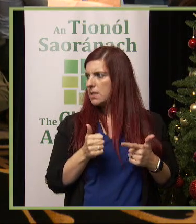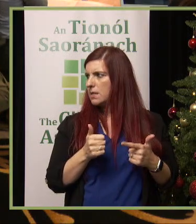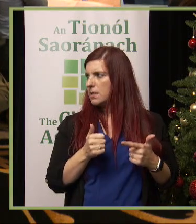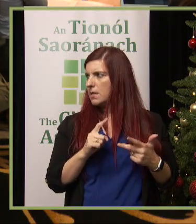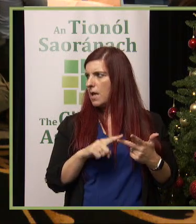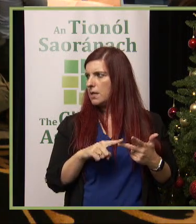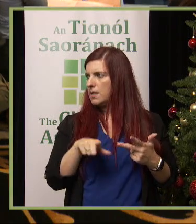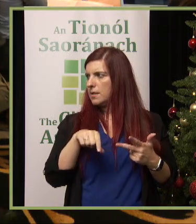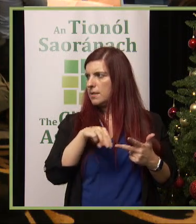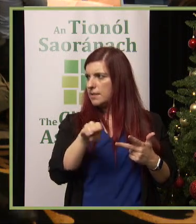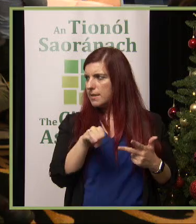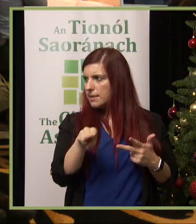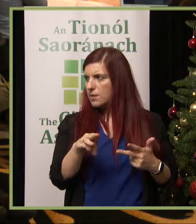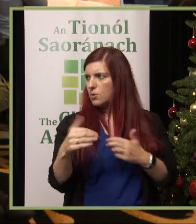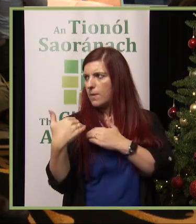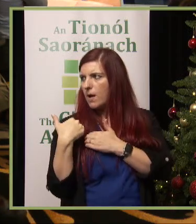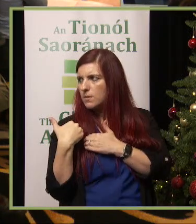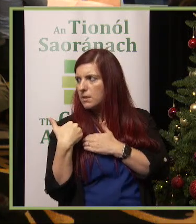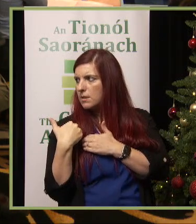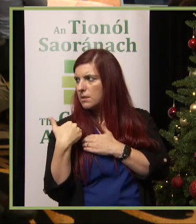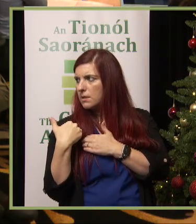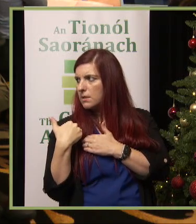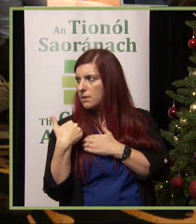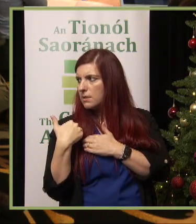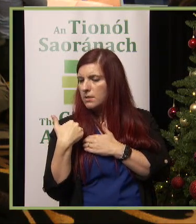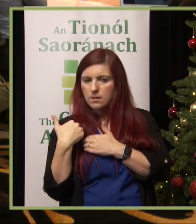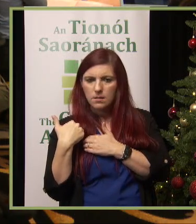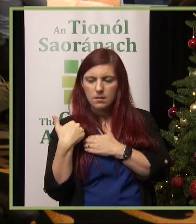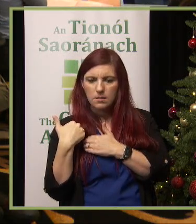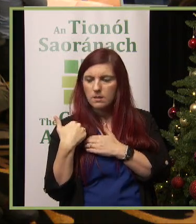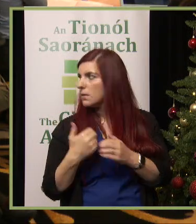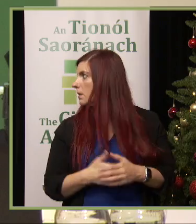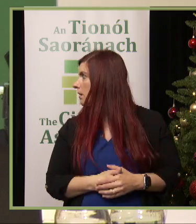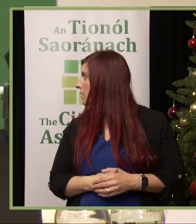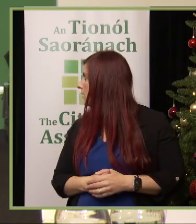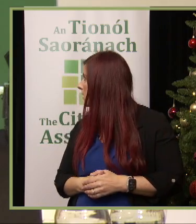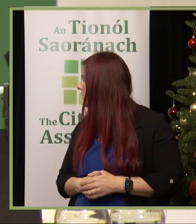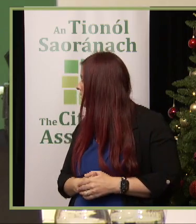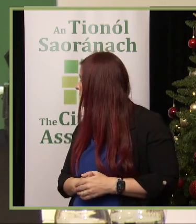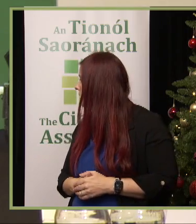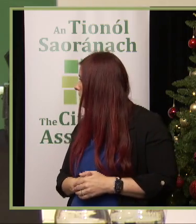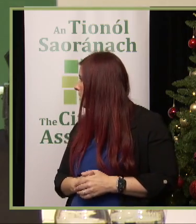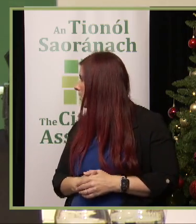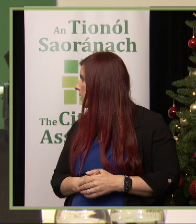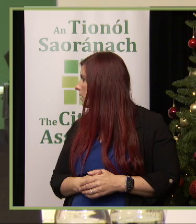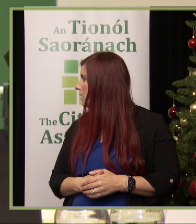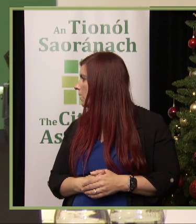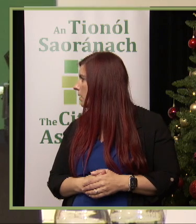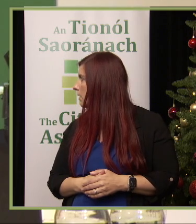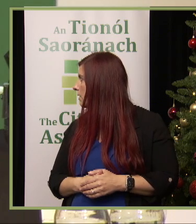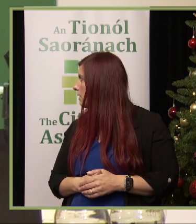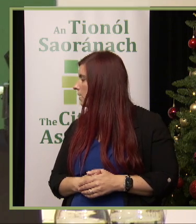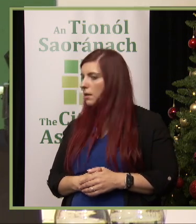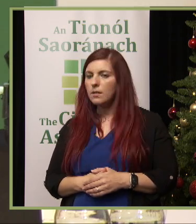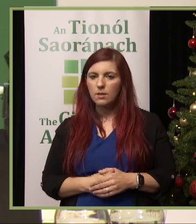and citizens to account? Okay, policymakers, what's a better line there? Businesses, okay, and citizens